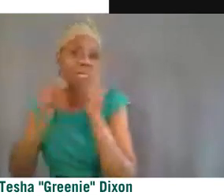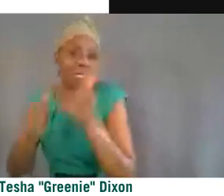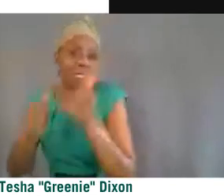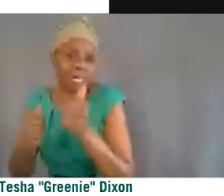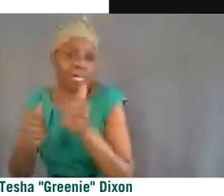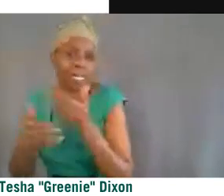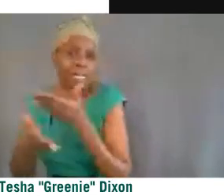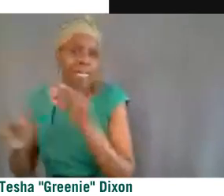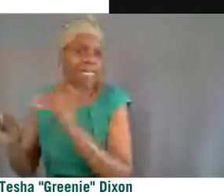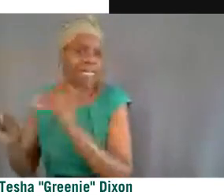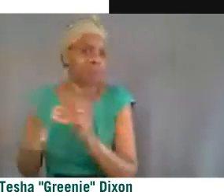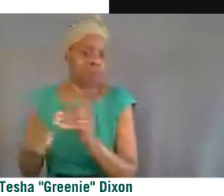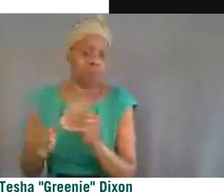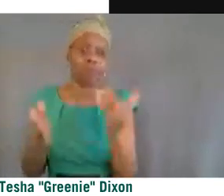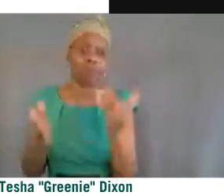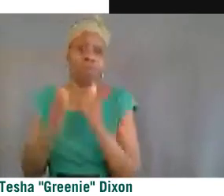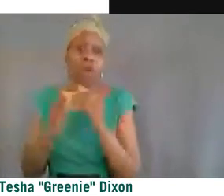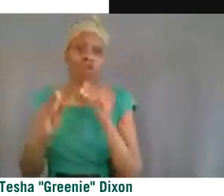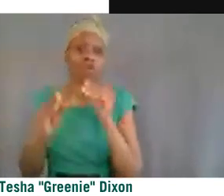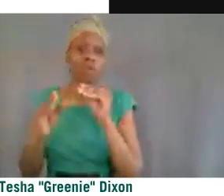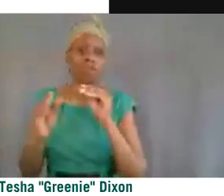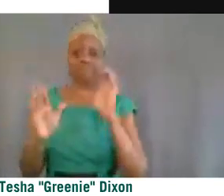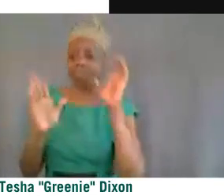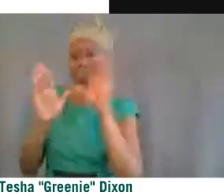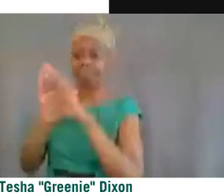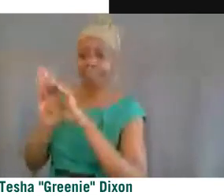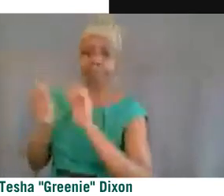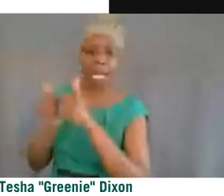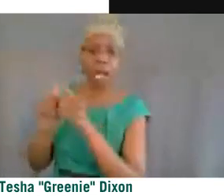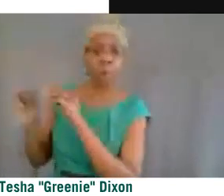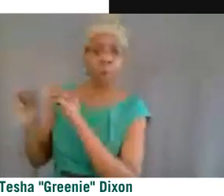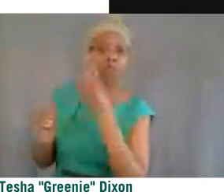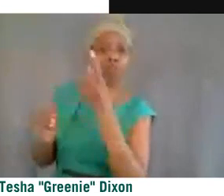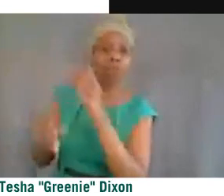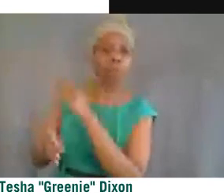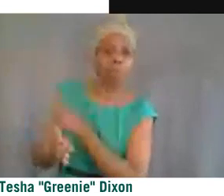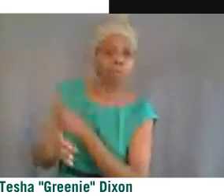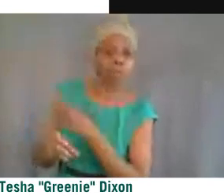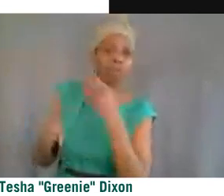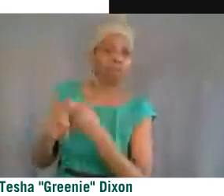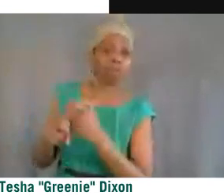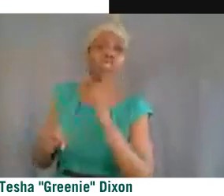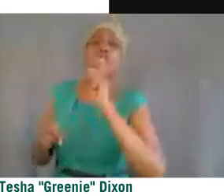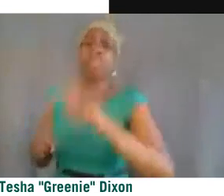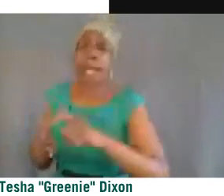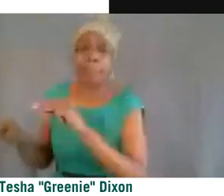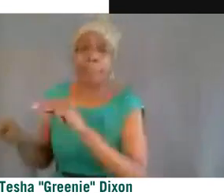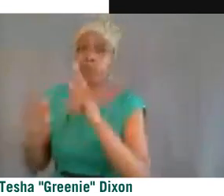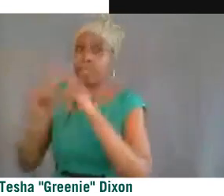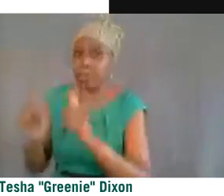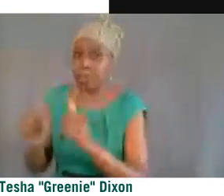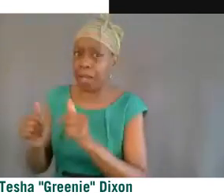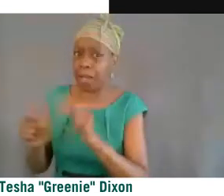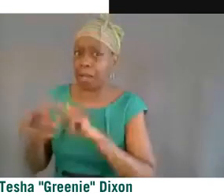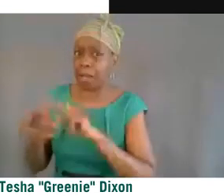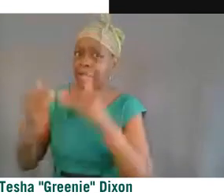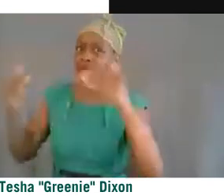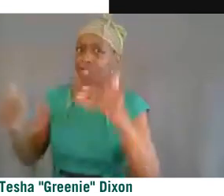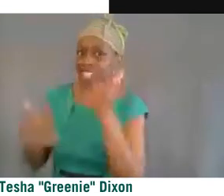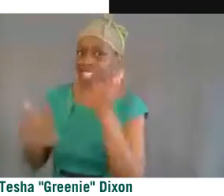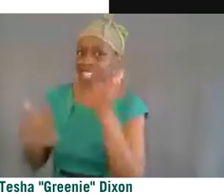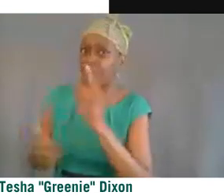things move. And it's often characterized by movement of two muscle groups that shouldn't be moving at the same time. So they're moving against each